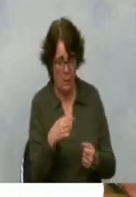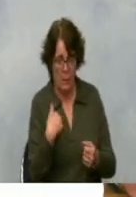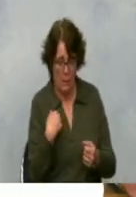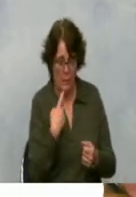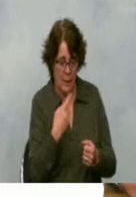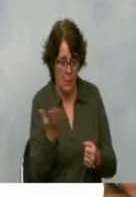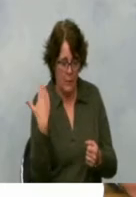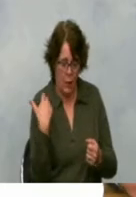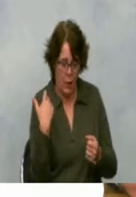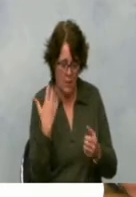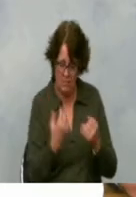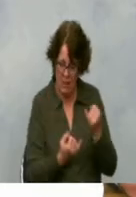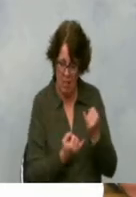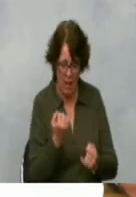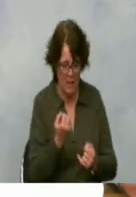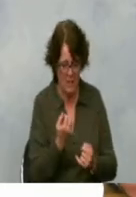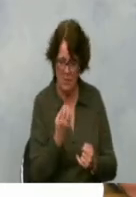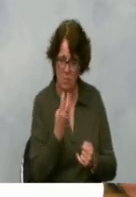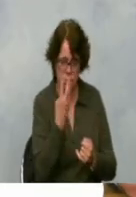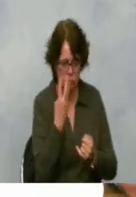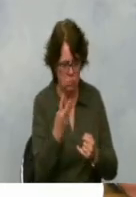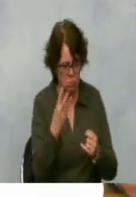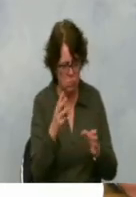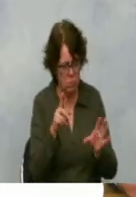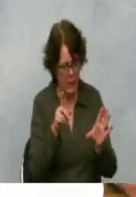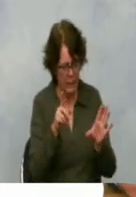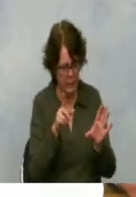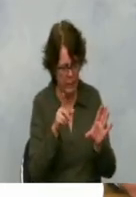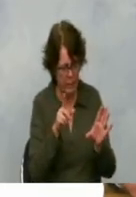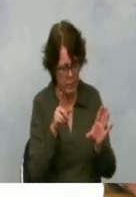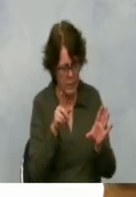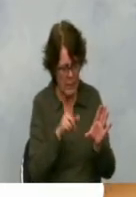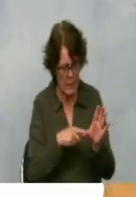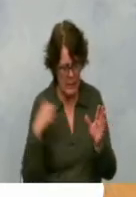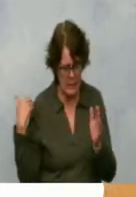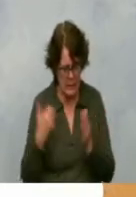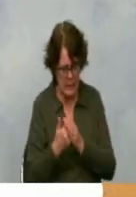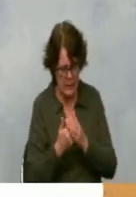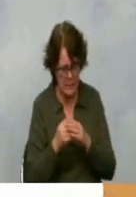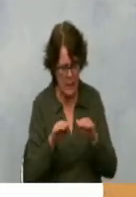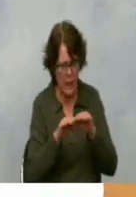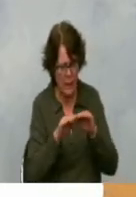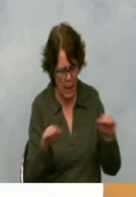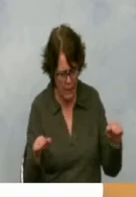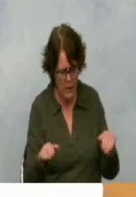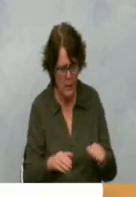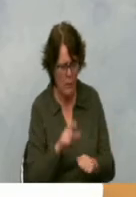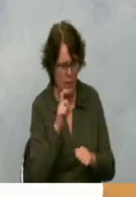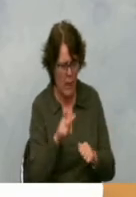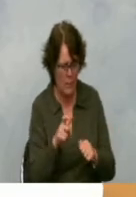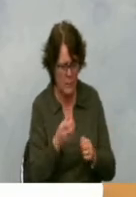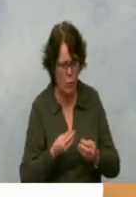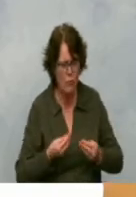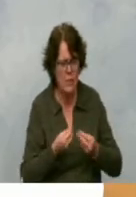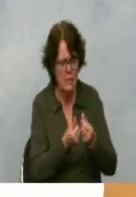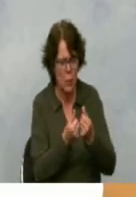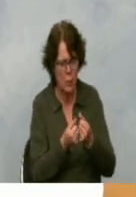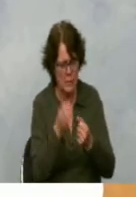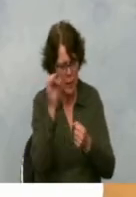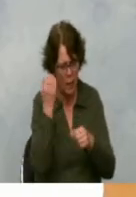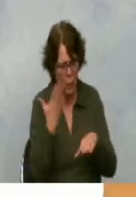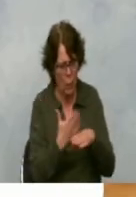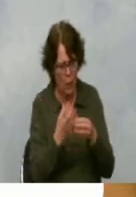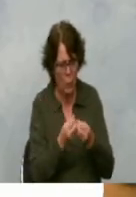See, across the past 3 years, the level of capital resource that councils are working with has